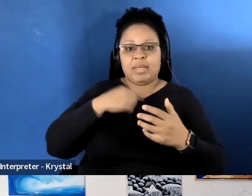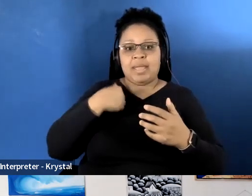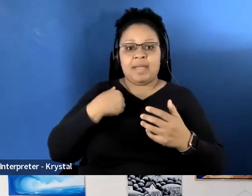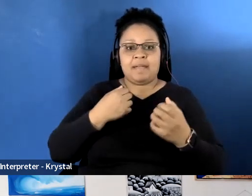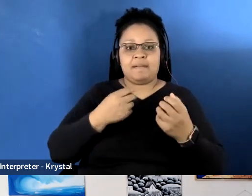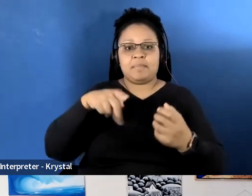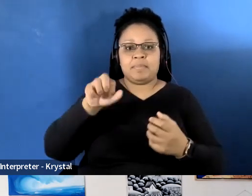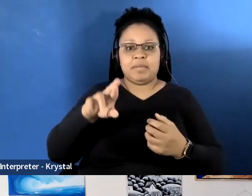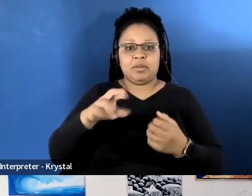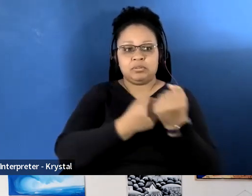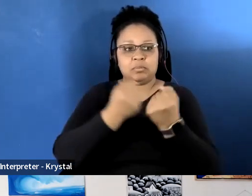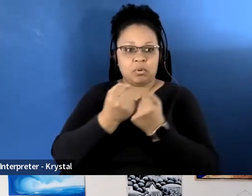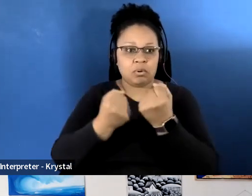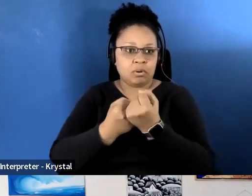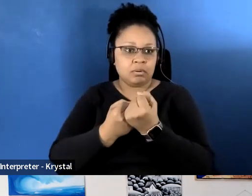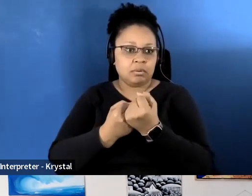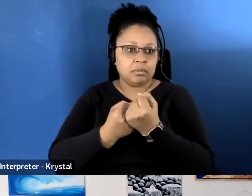support.